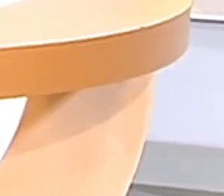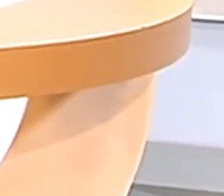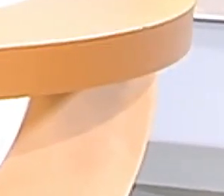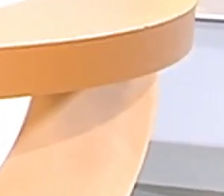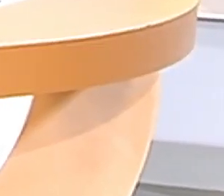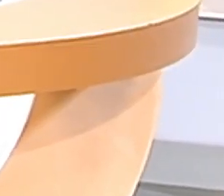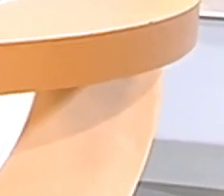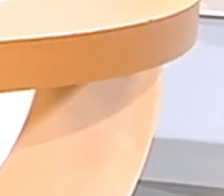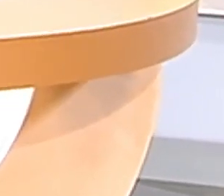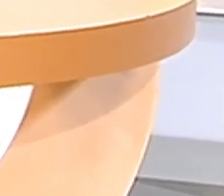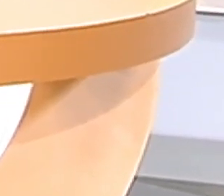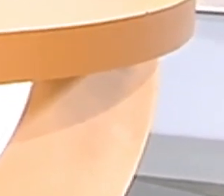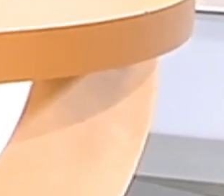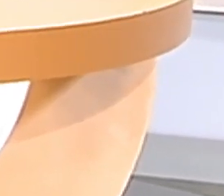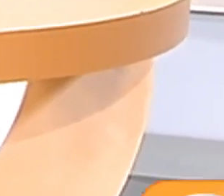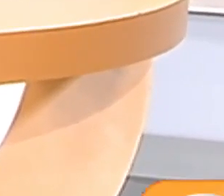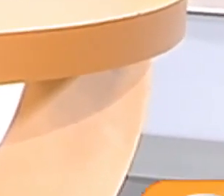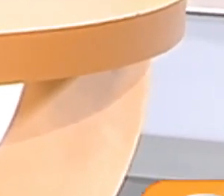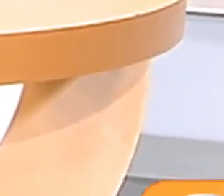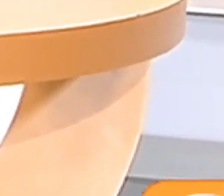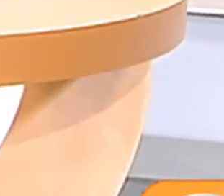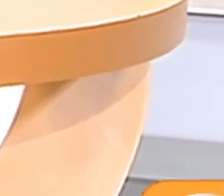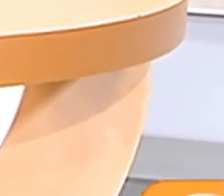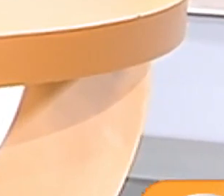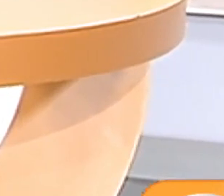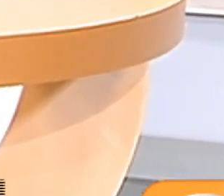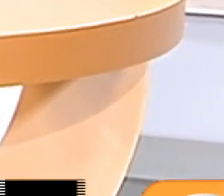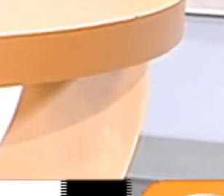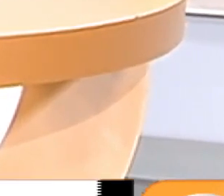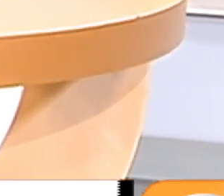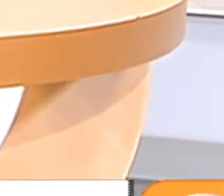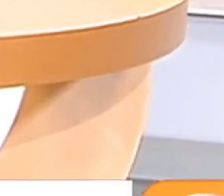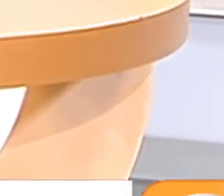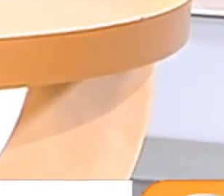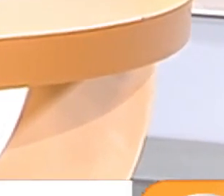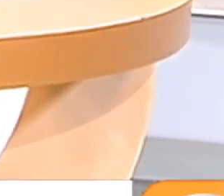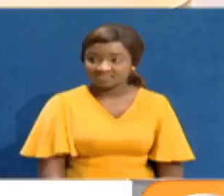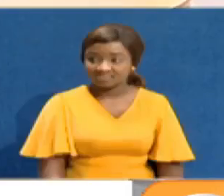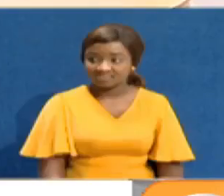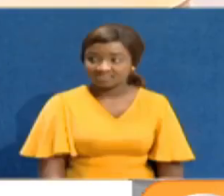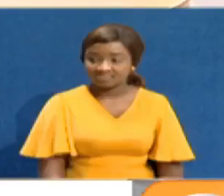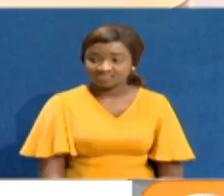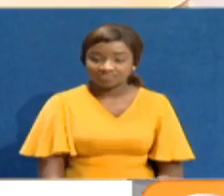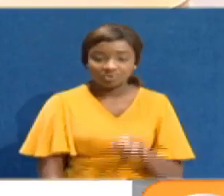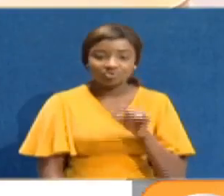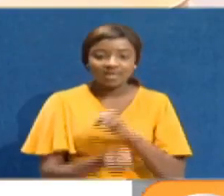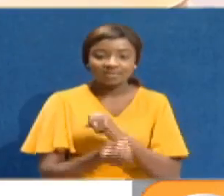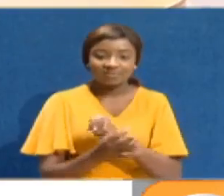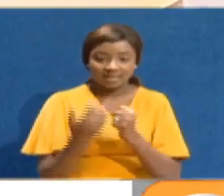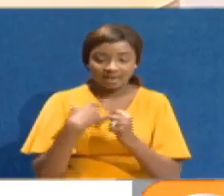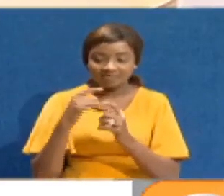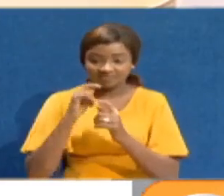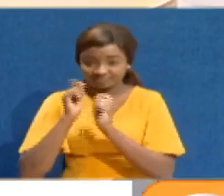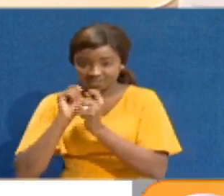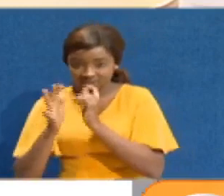Welcome back. On The Explainer tonight, we'll take you through some graphical presentation here, and then we'll speak to my